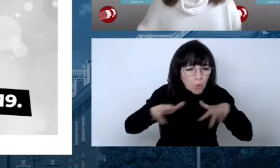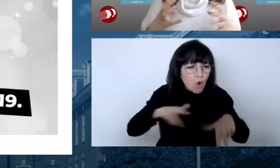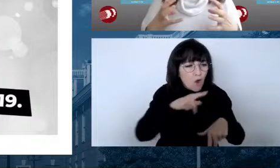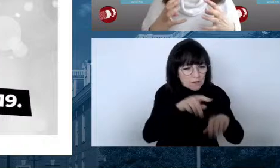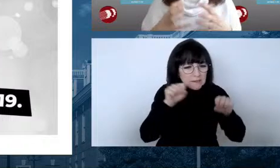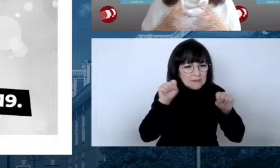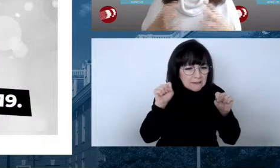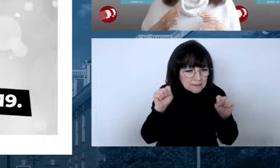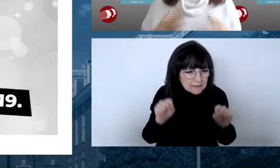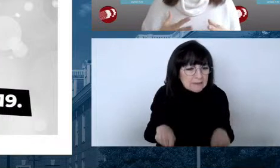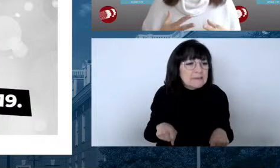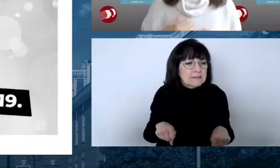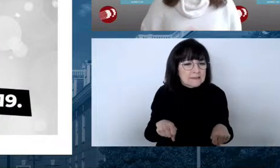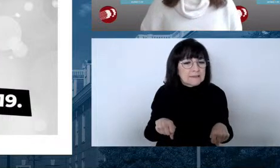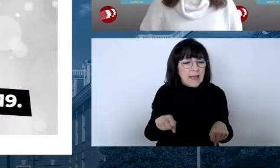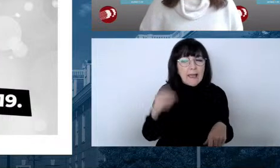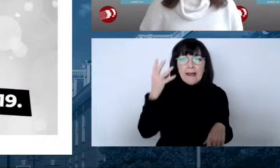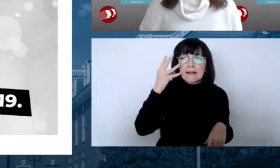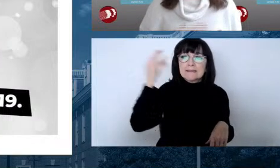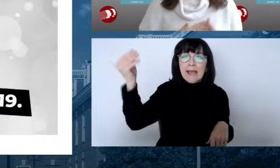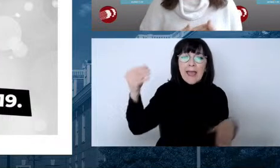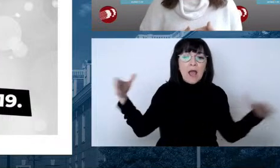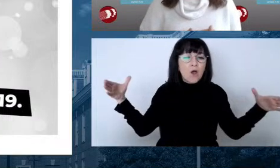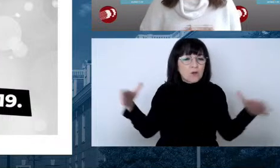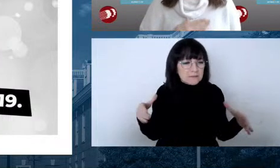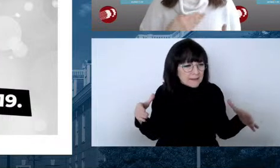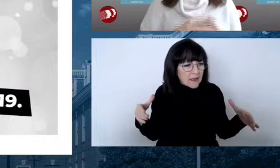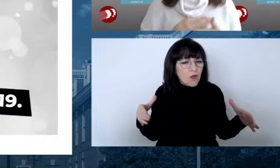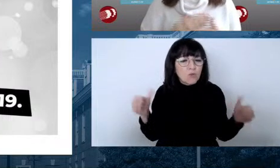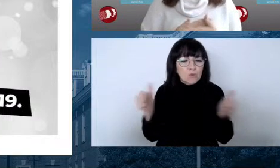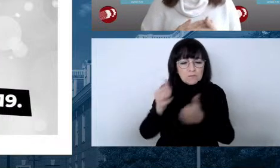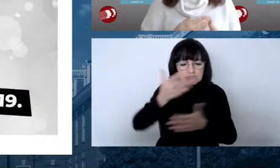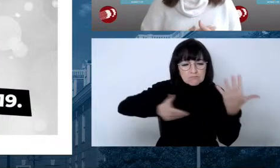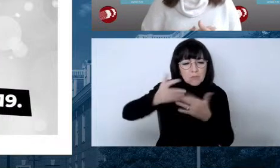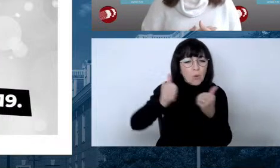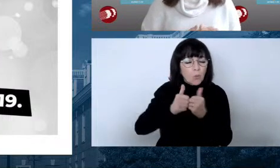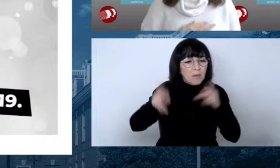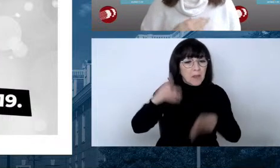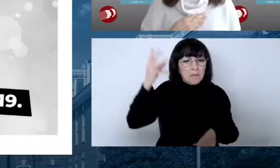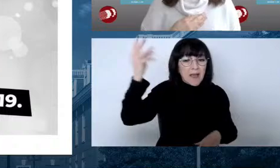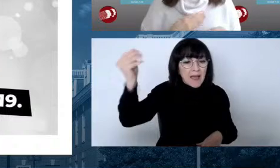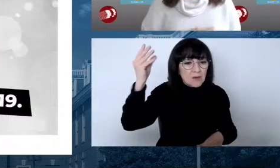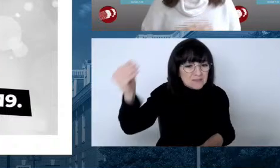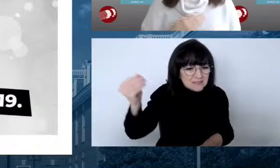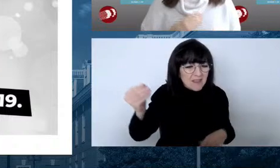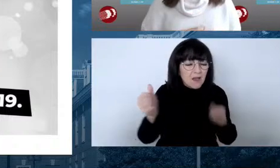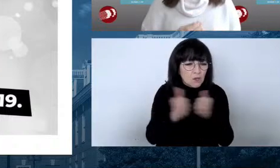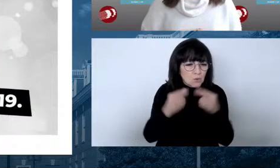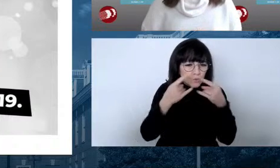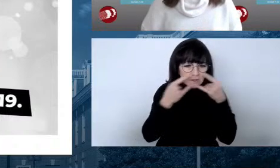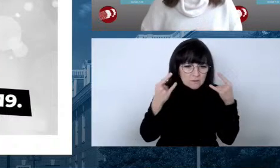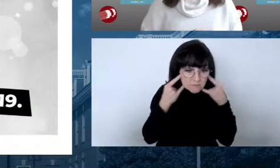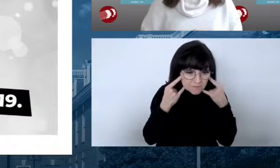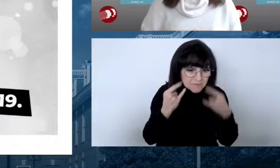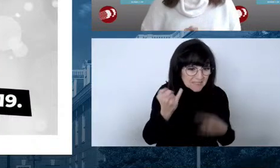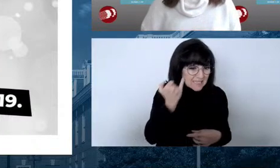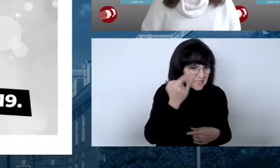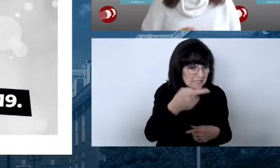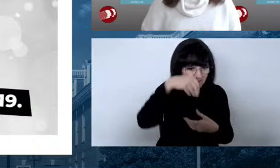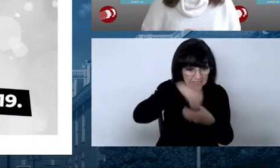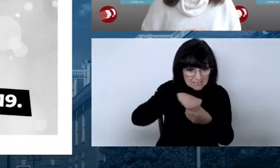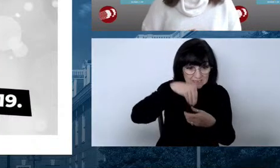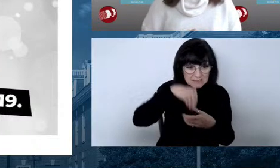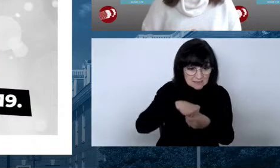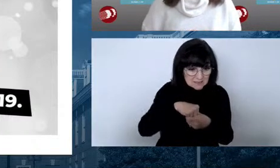fully enclosed in a tent and thinking it's outdoors. But please, please, please know If you are gathering indoors right now,